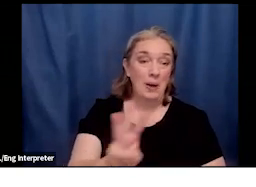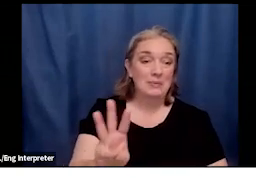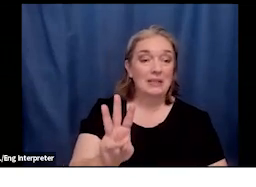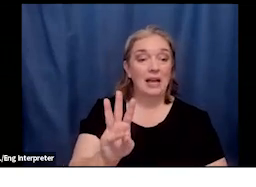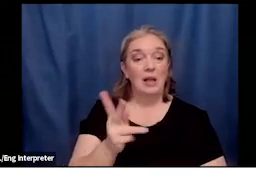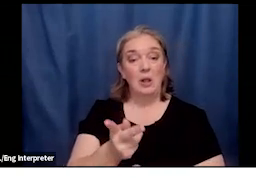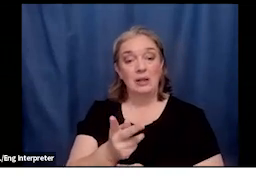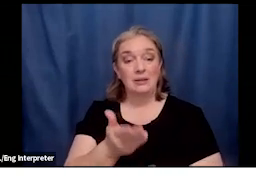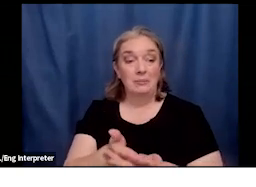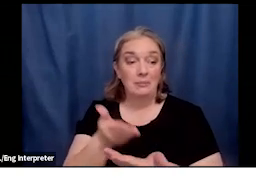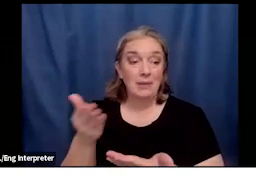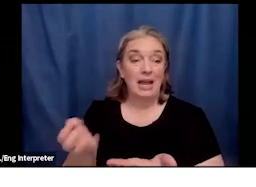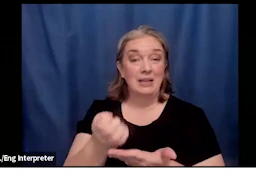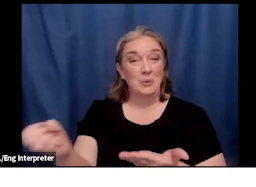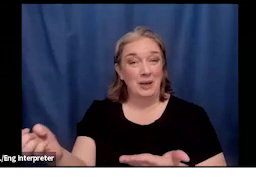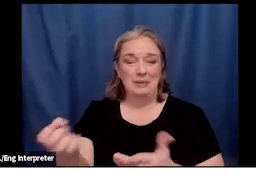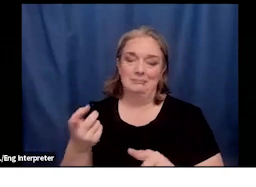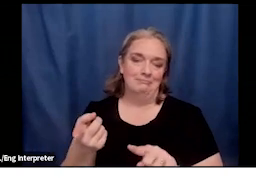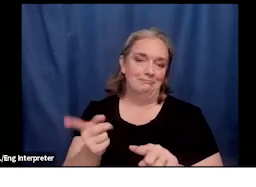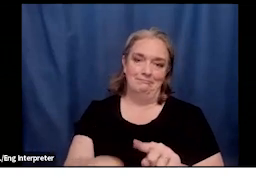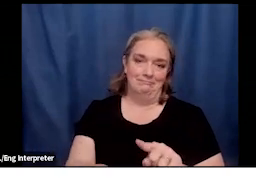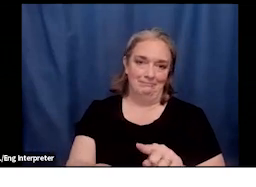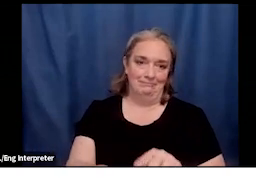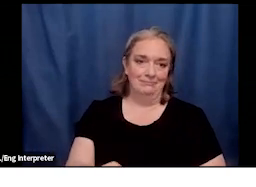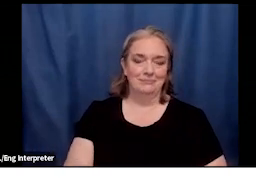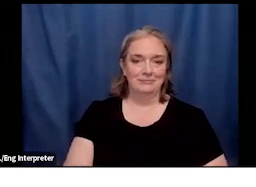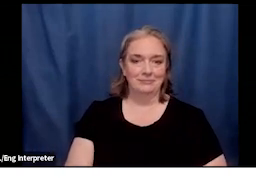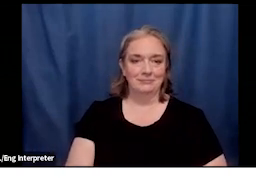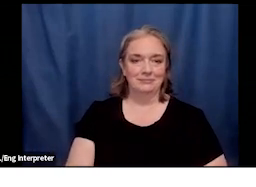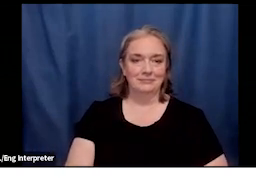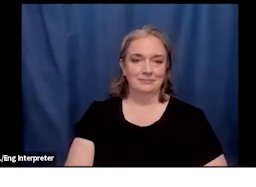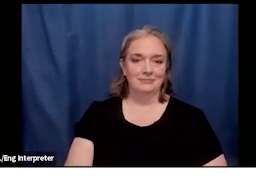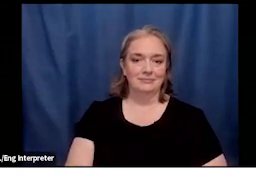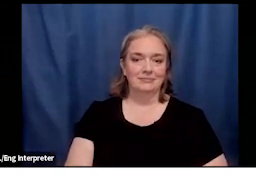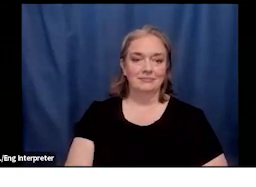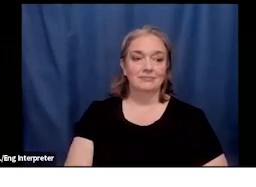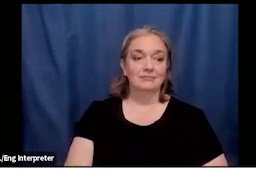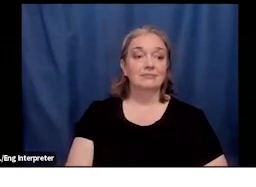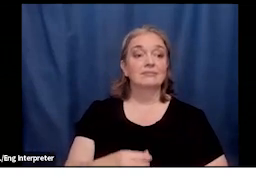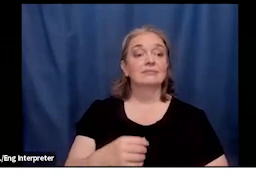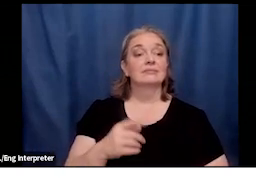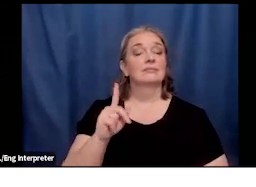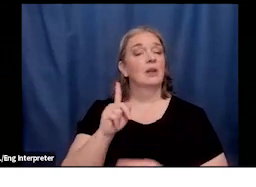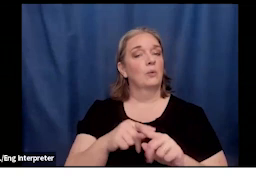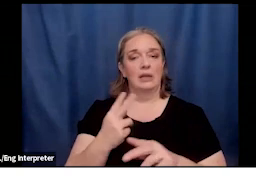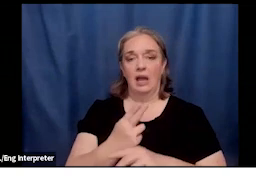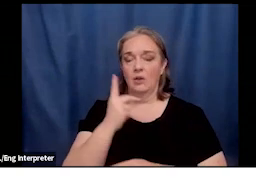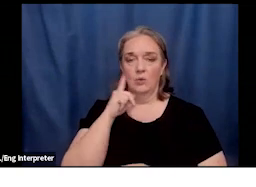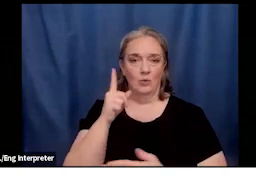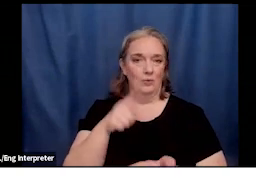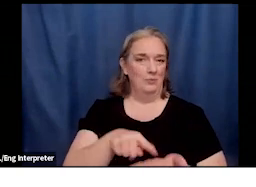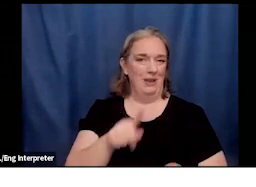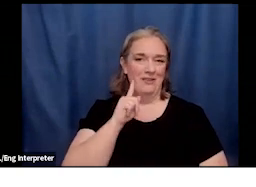and purchasing new equipment for your organization are not eligible. This grant cannot pay for the